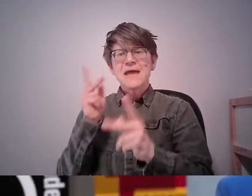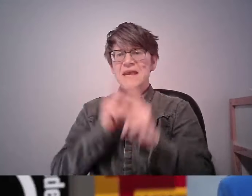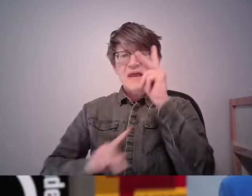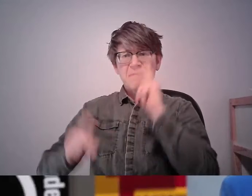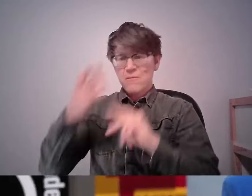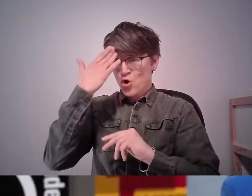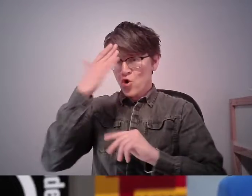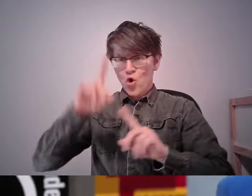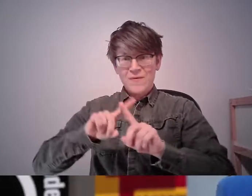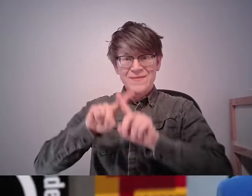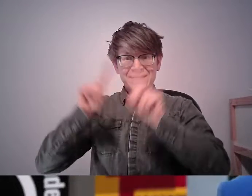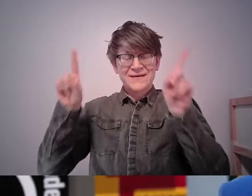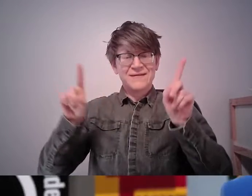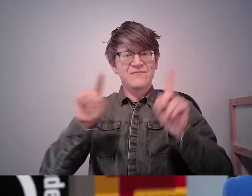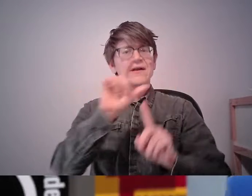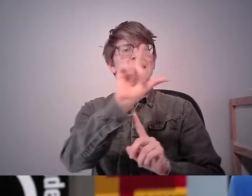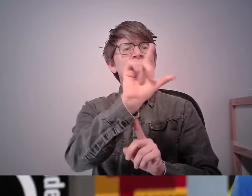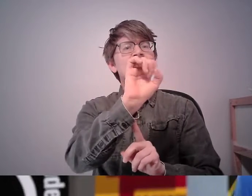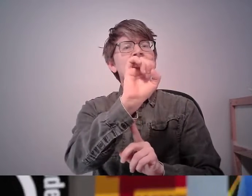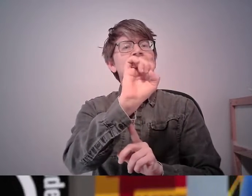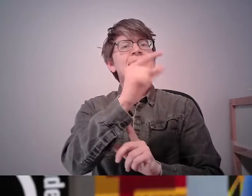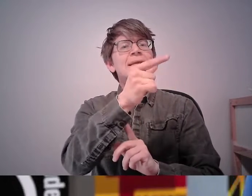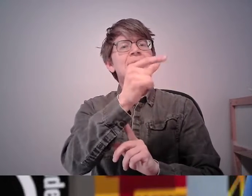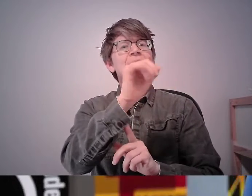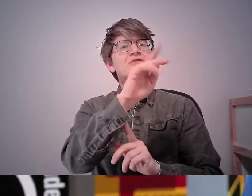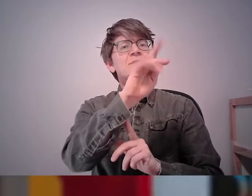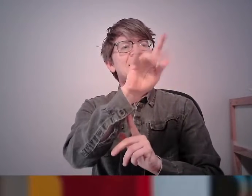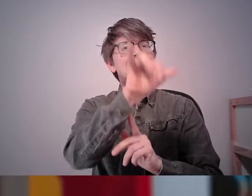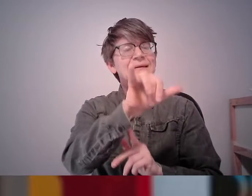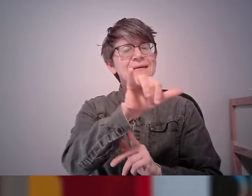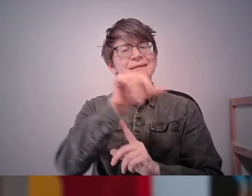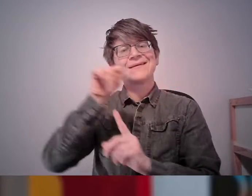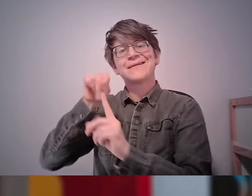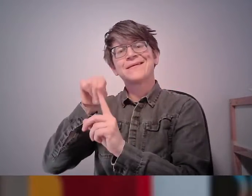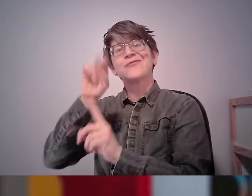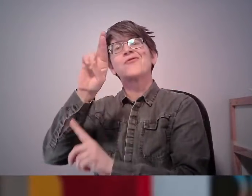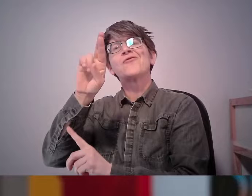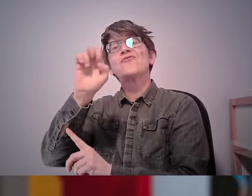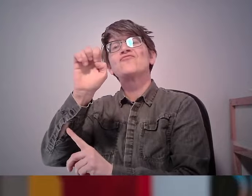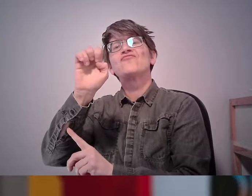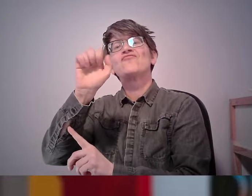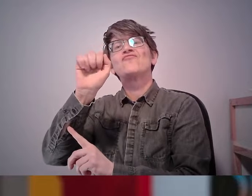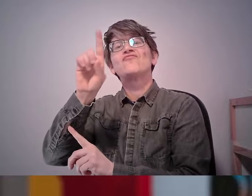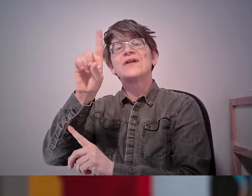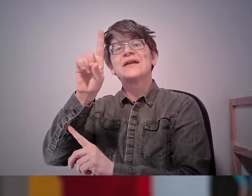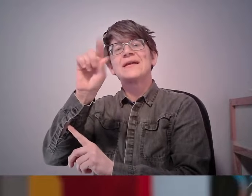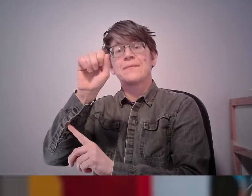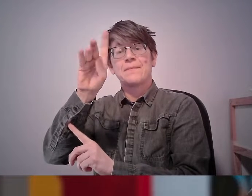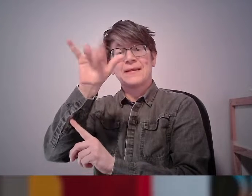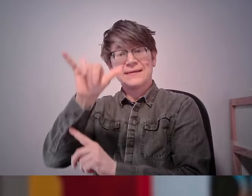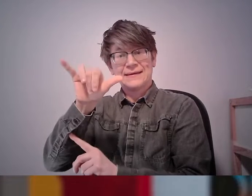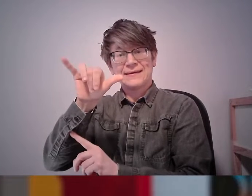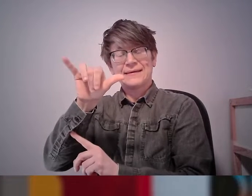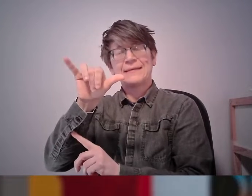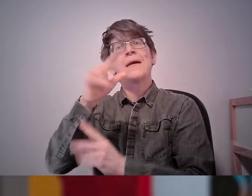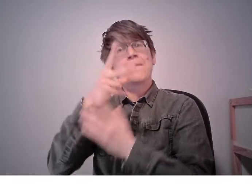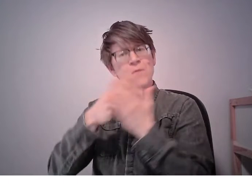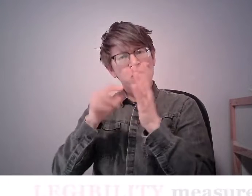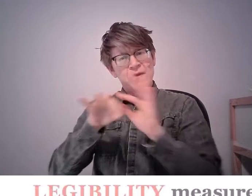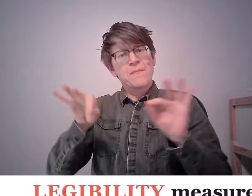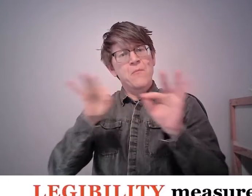the difference between legibility and readability. They're both important, but there is a difference that you should